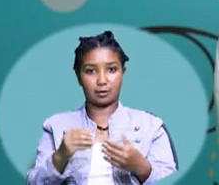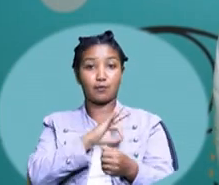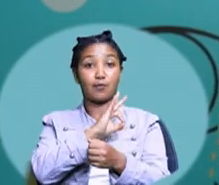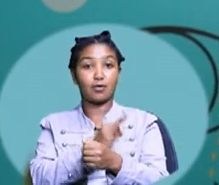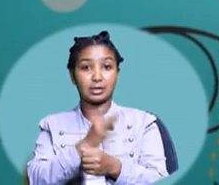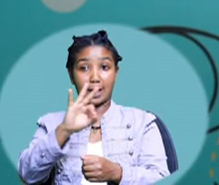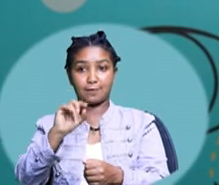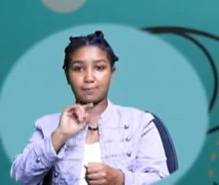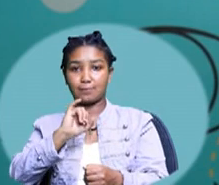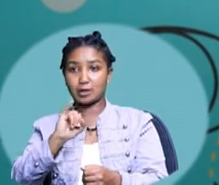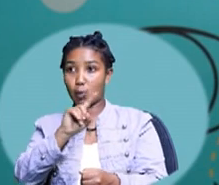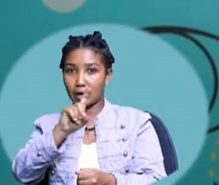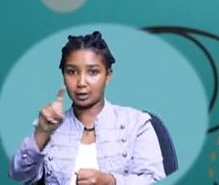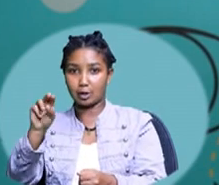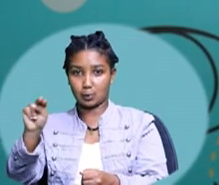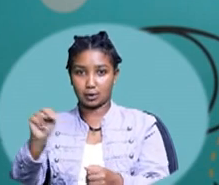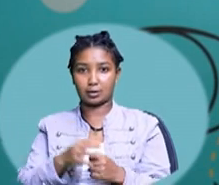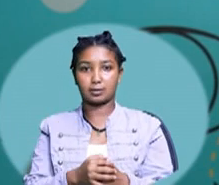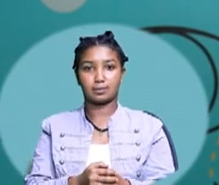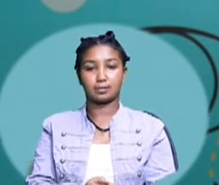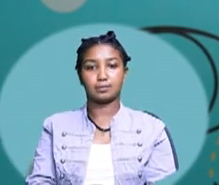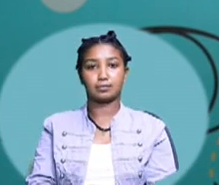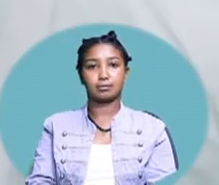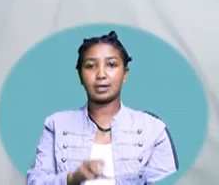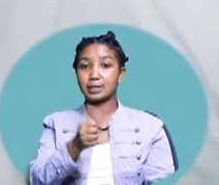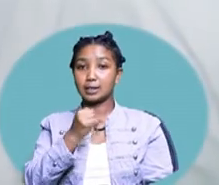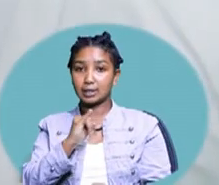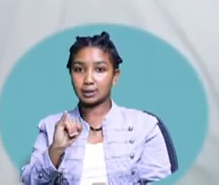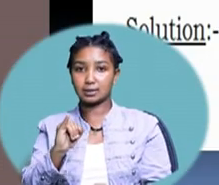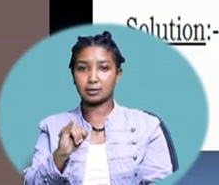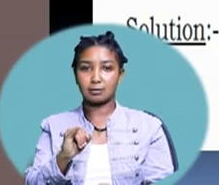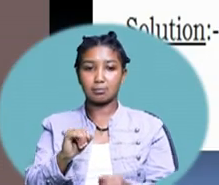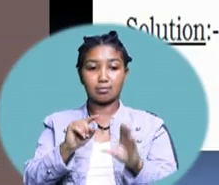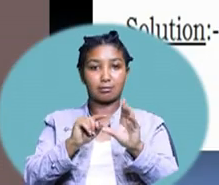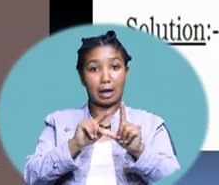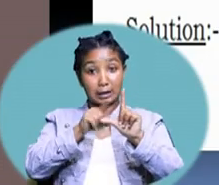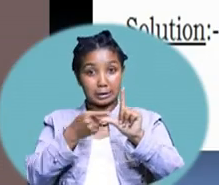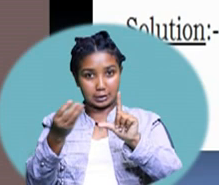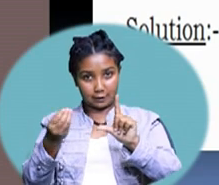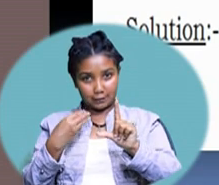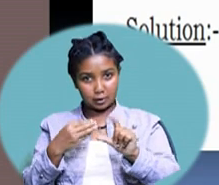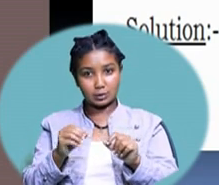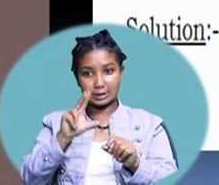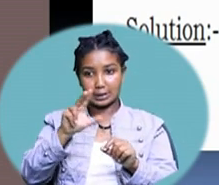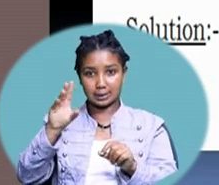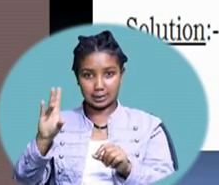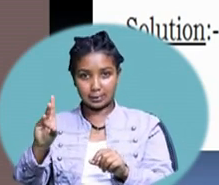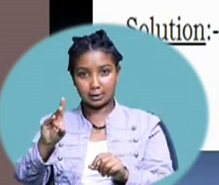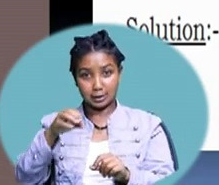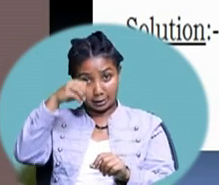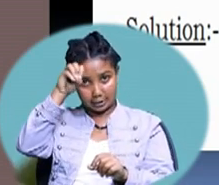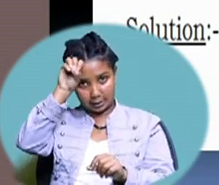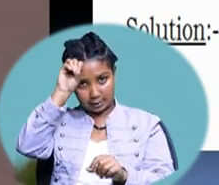First, what is given? Force is given. Force F is 100 Newton. The other thing